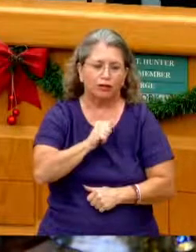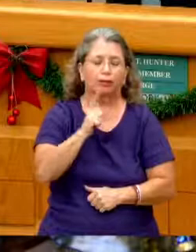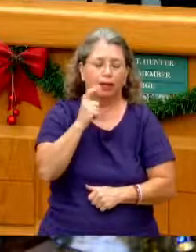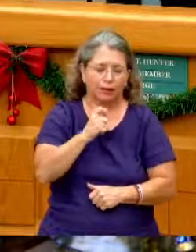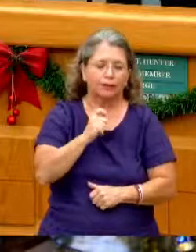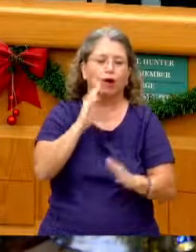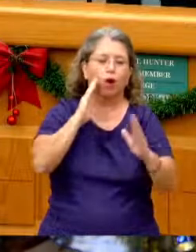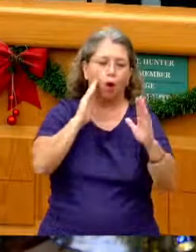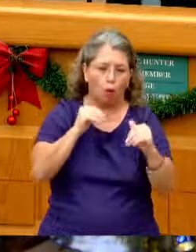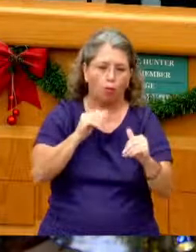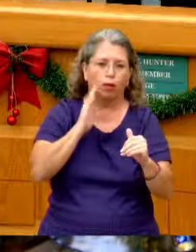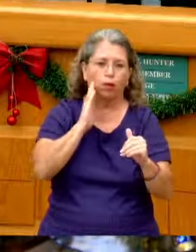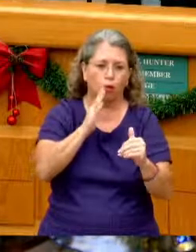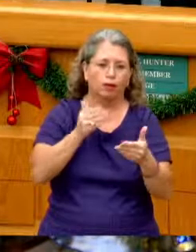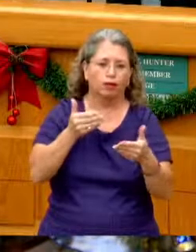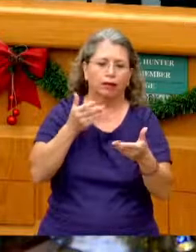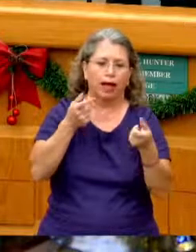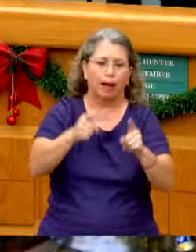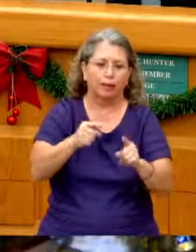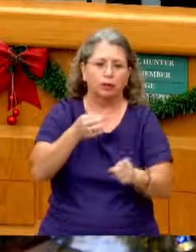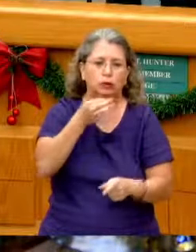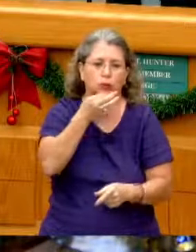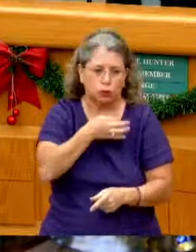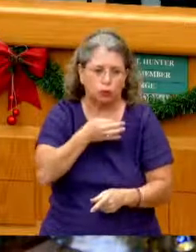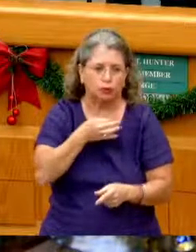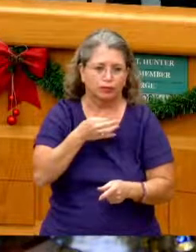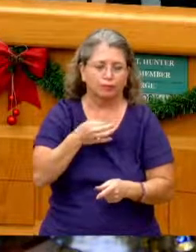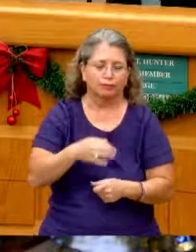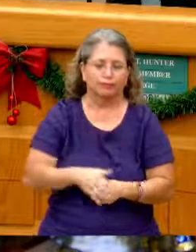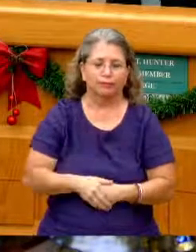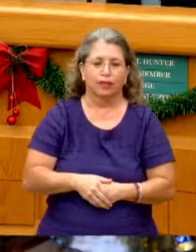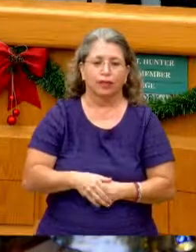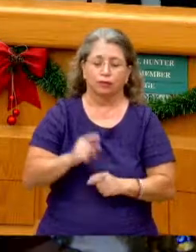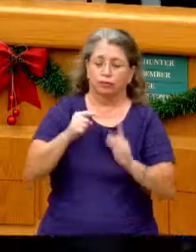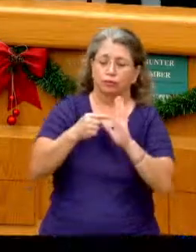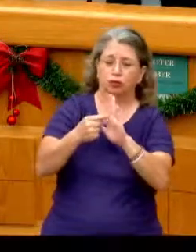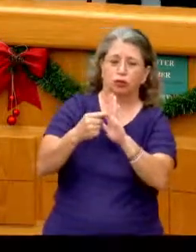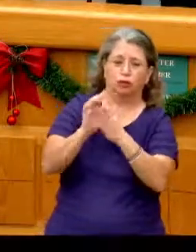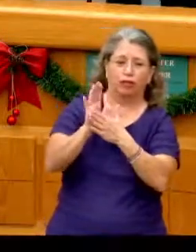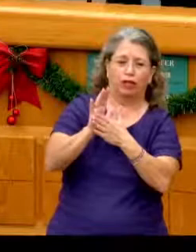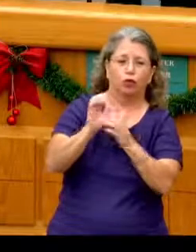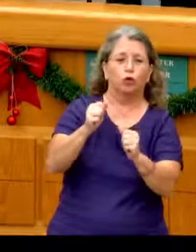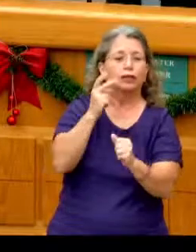way. Let's look at the video so that you can see hope in action.